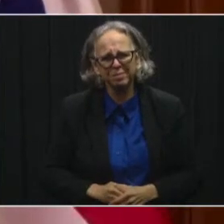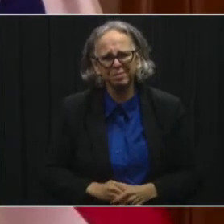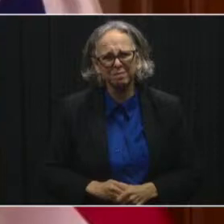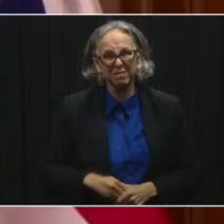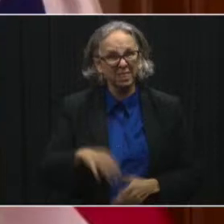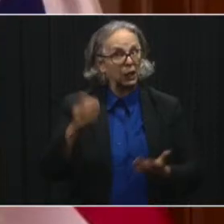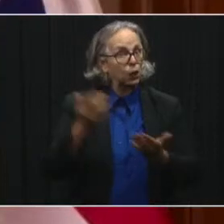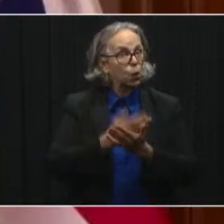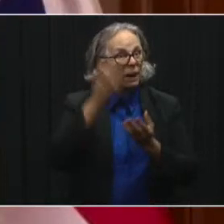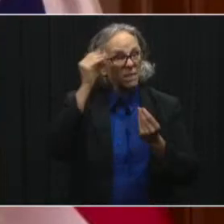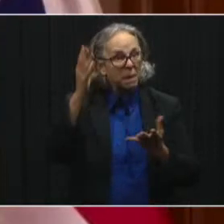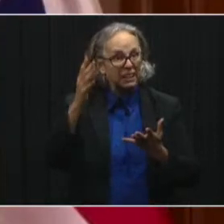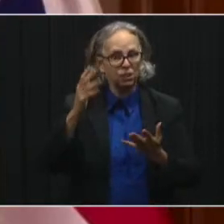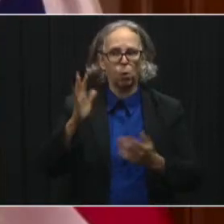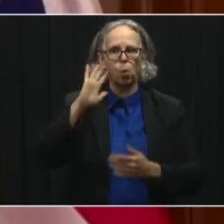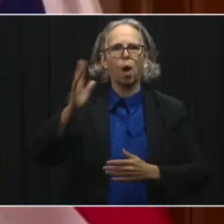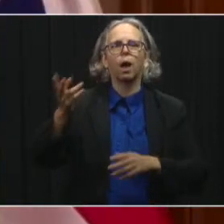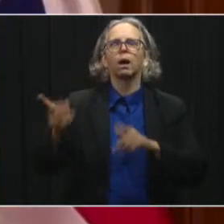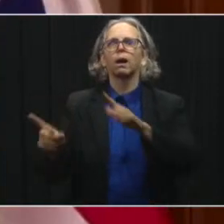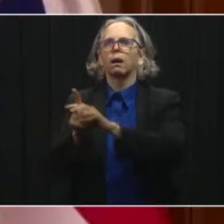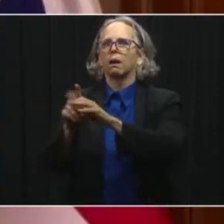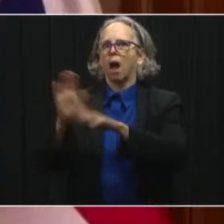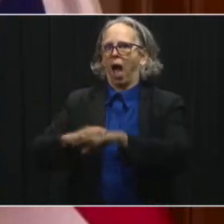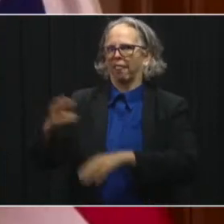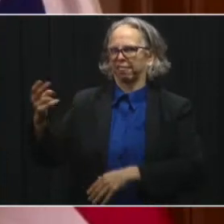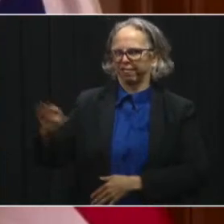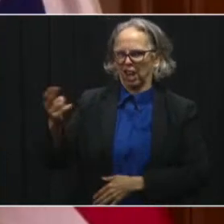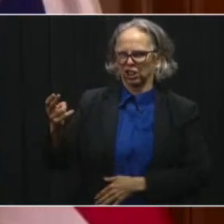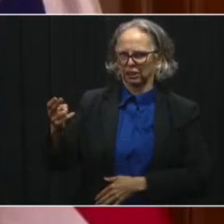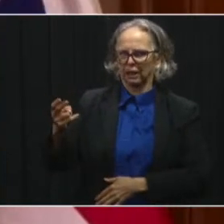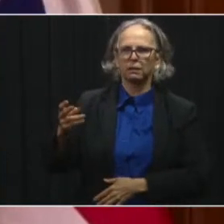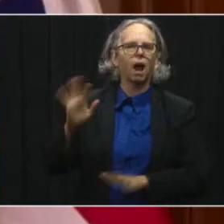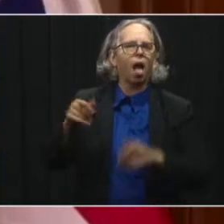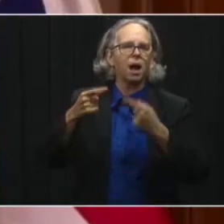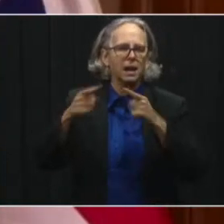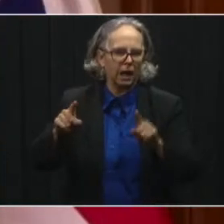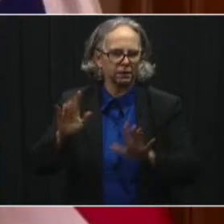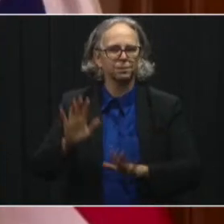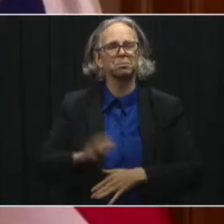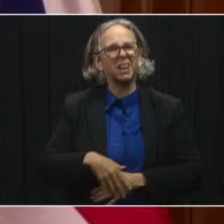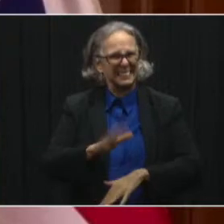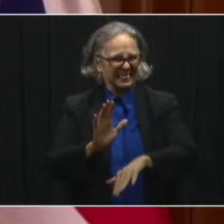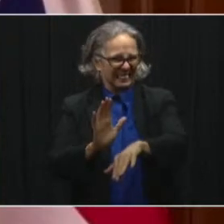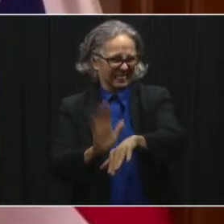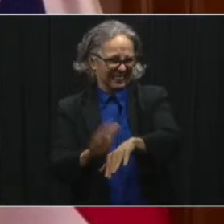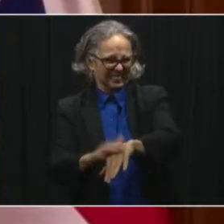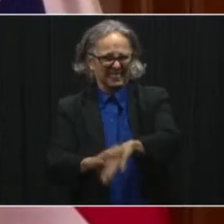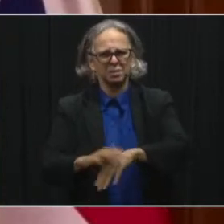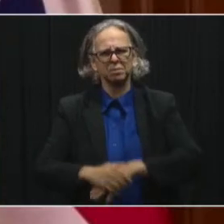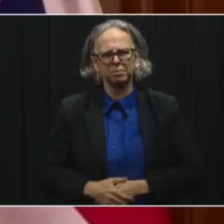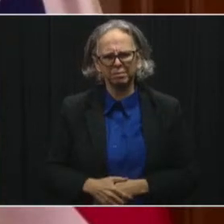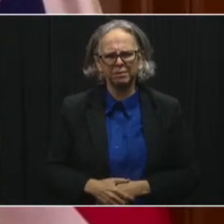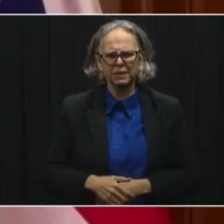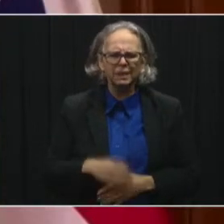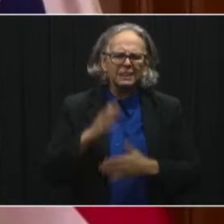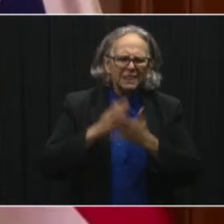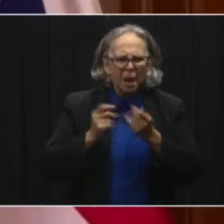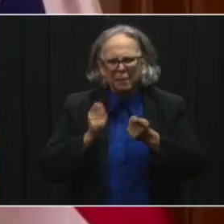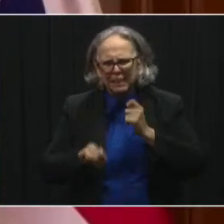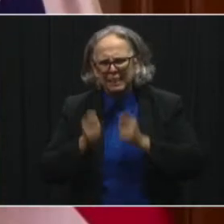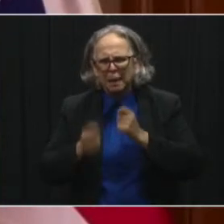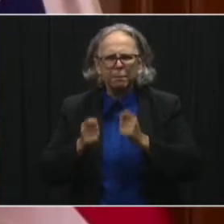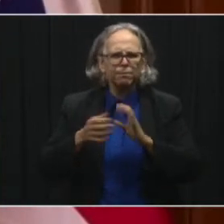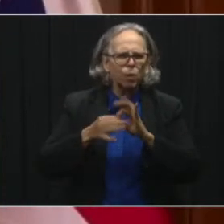we do not have that yet, although we're seeing still some movements in our schools. We believe we